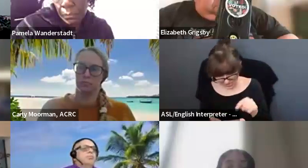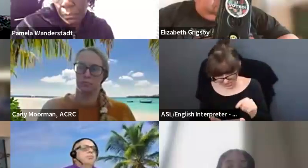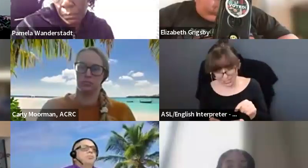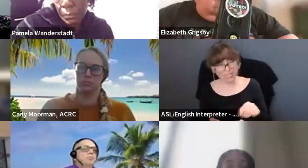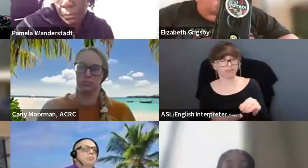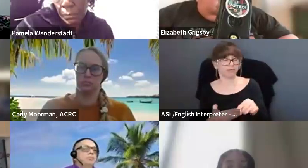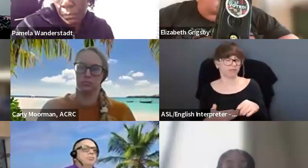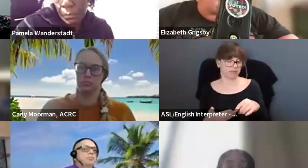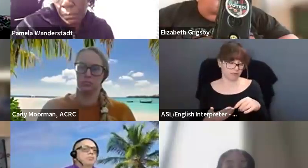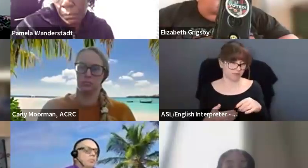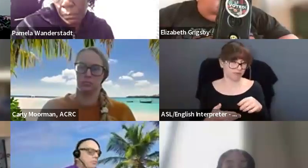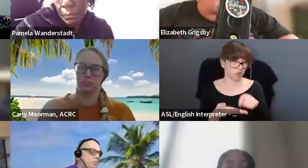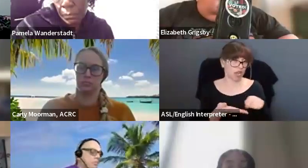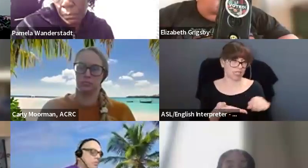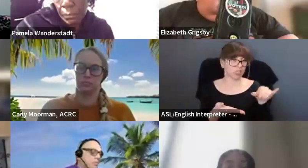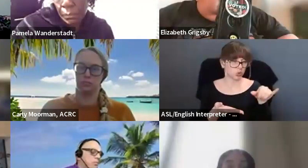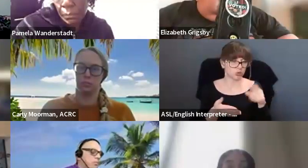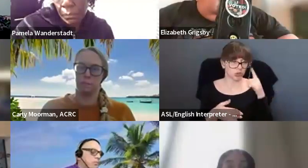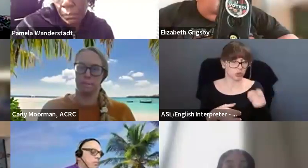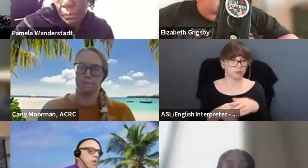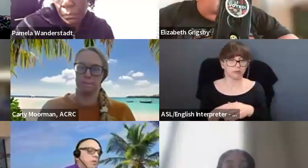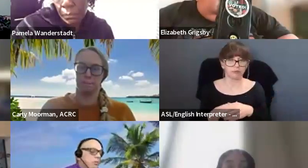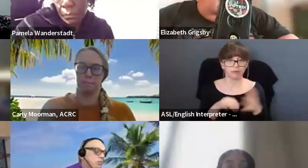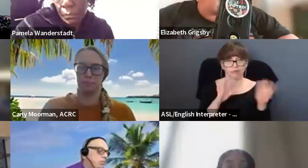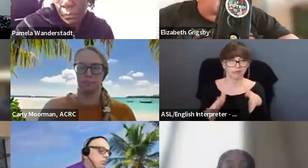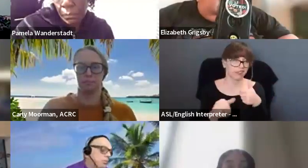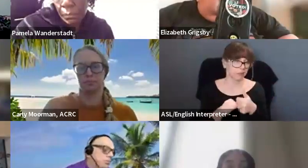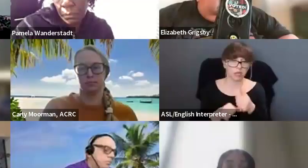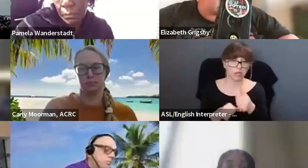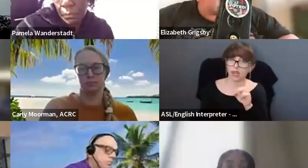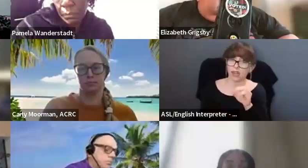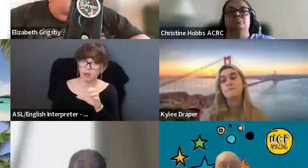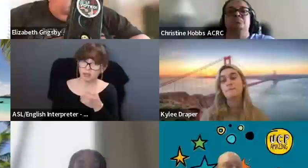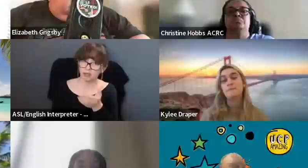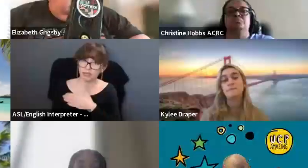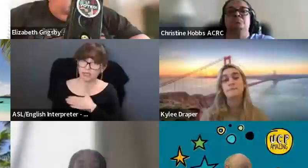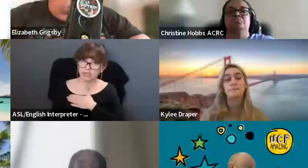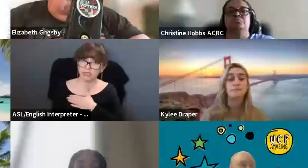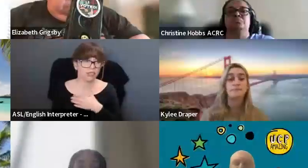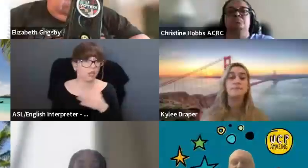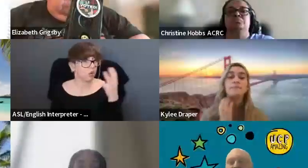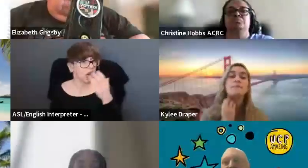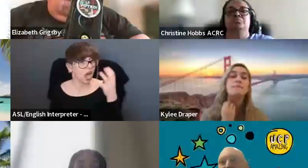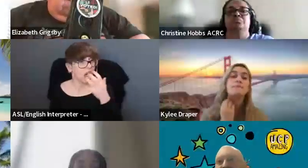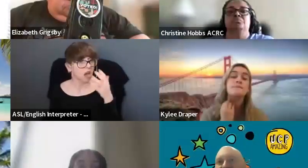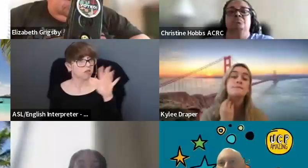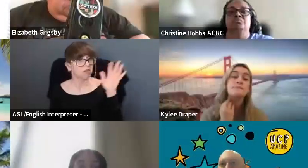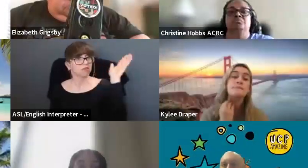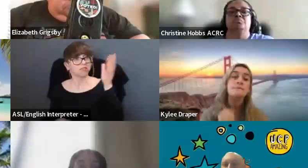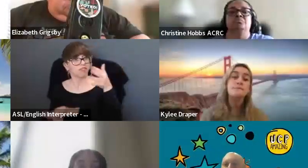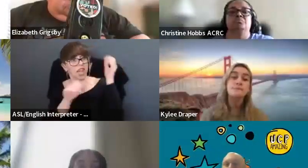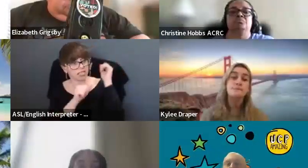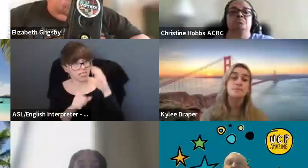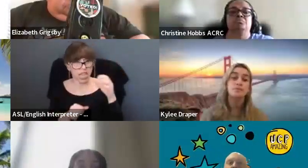you too. So that's kind of the update. Eric, go ahead. Yes, please. Wow, you were so fast. I raised my hand and